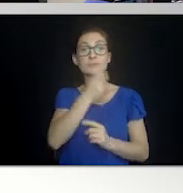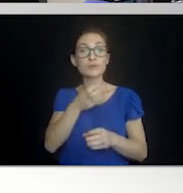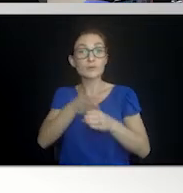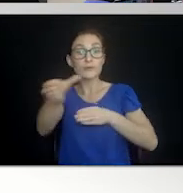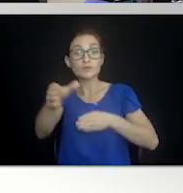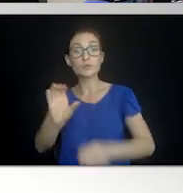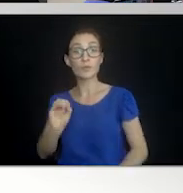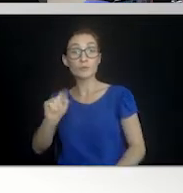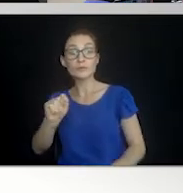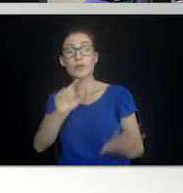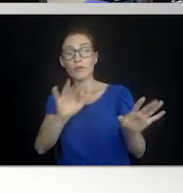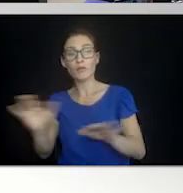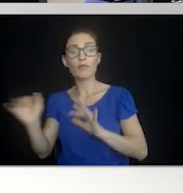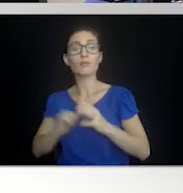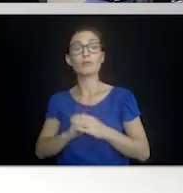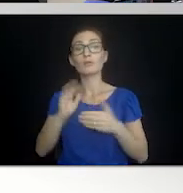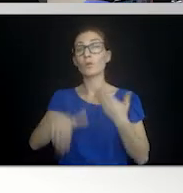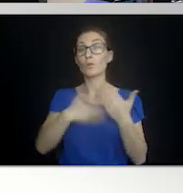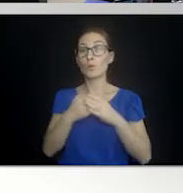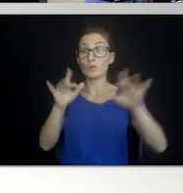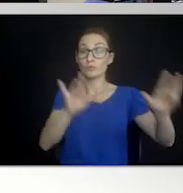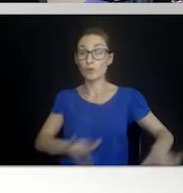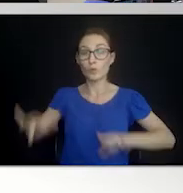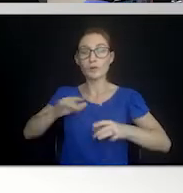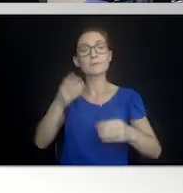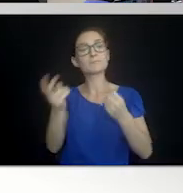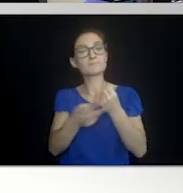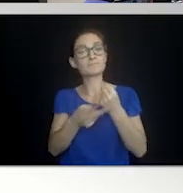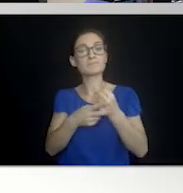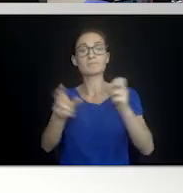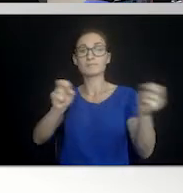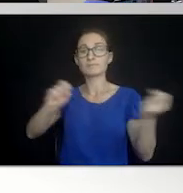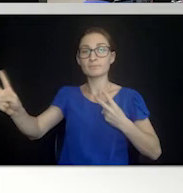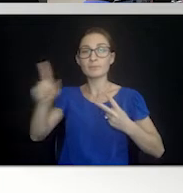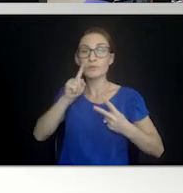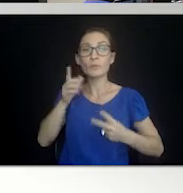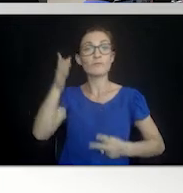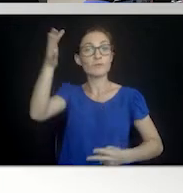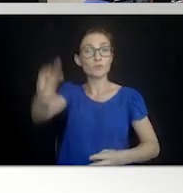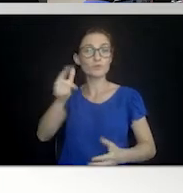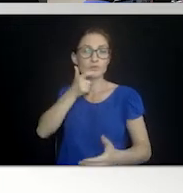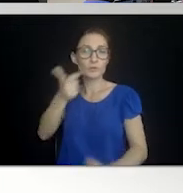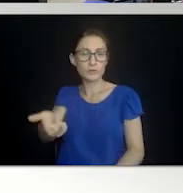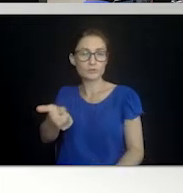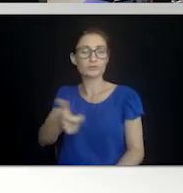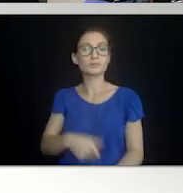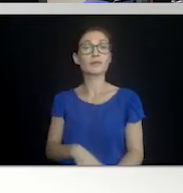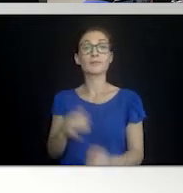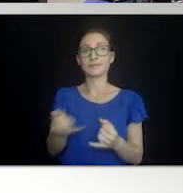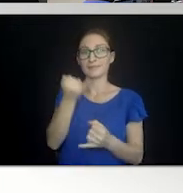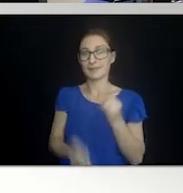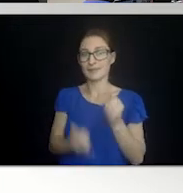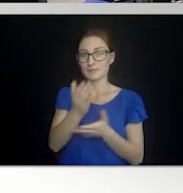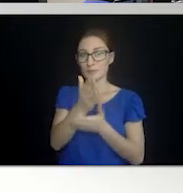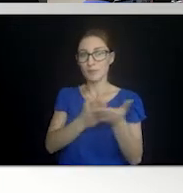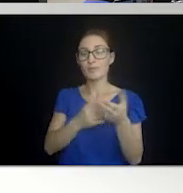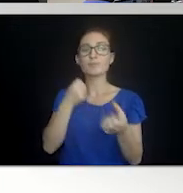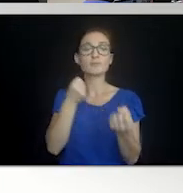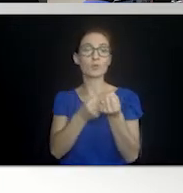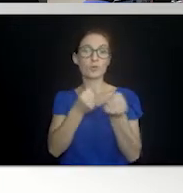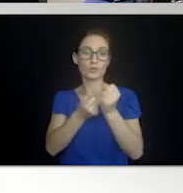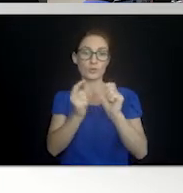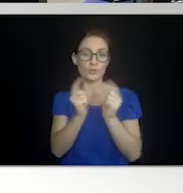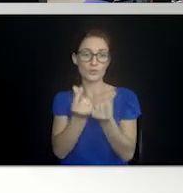professional. Once again, they're all interactive, recorded, and indexed for your future reference. Now for the last piece of this feature, our support